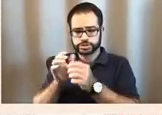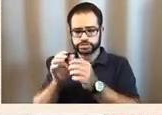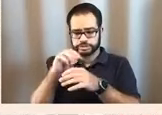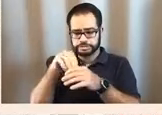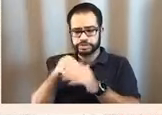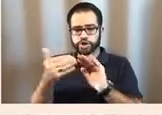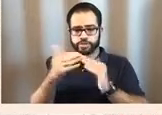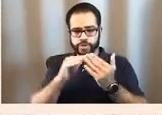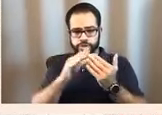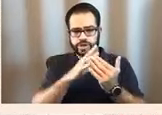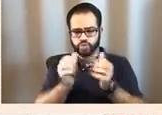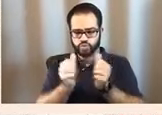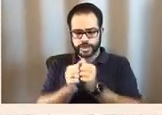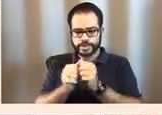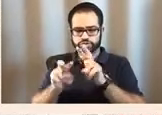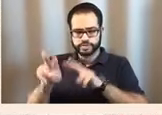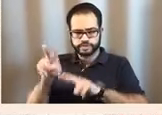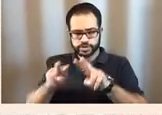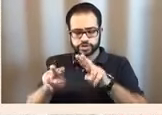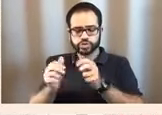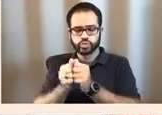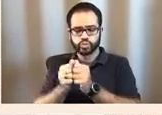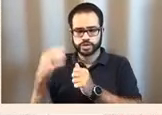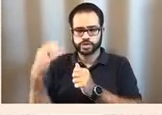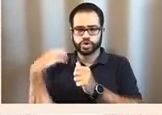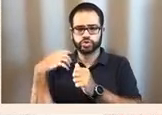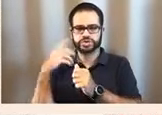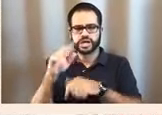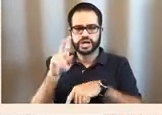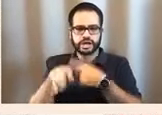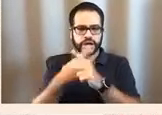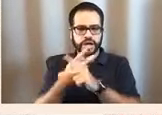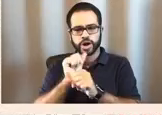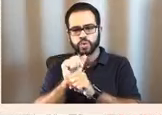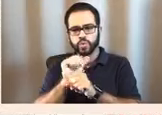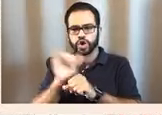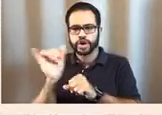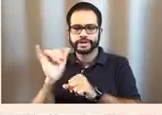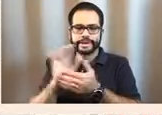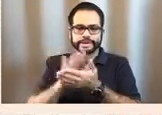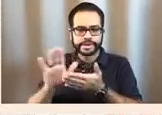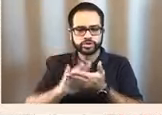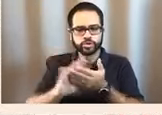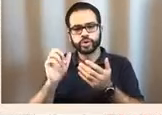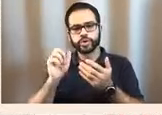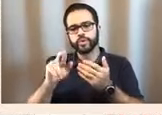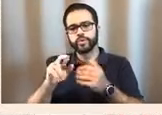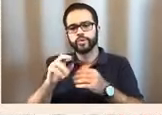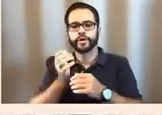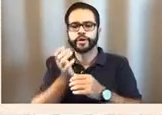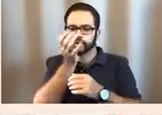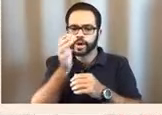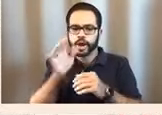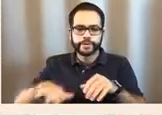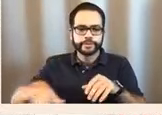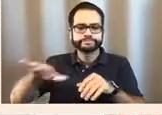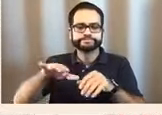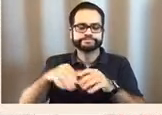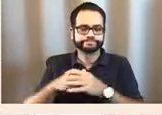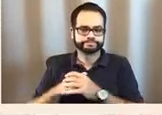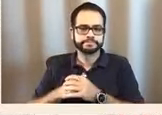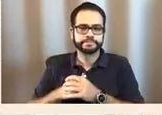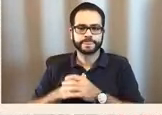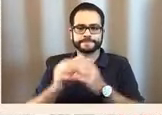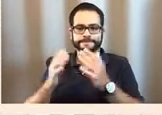coach. The type of work usually includes janitorial or groundskeeping. Next is the small business model.